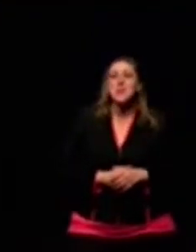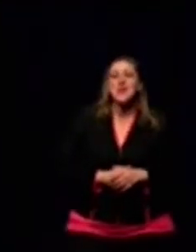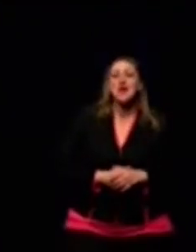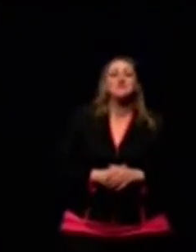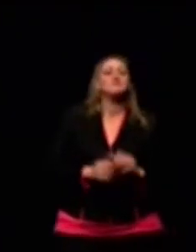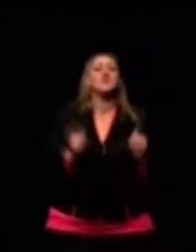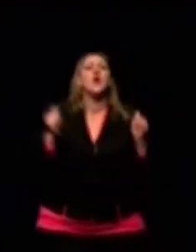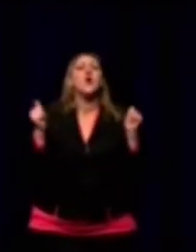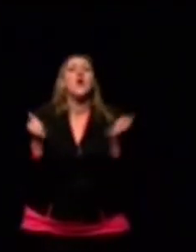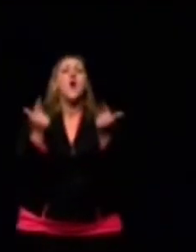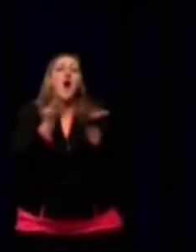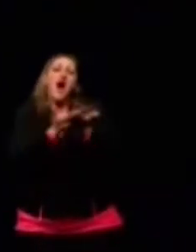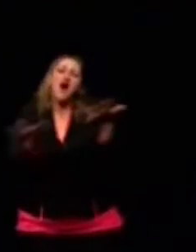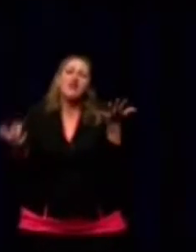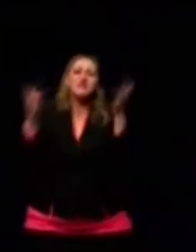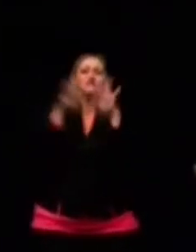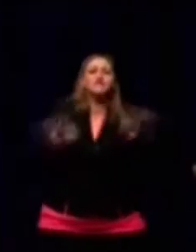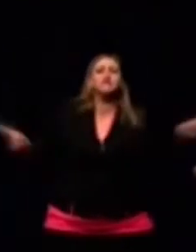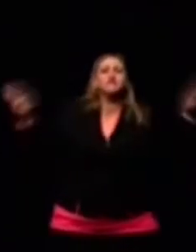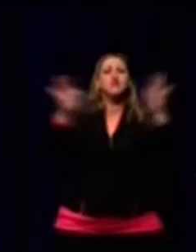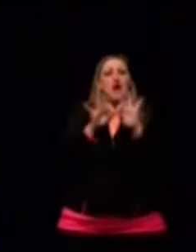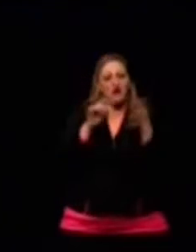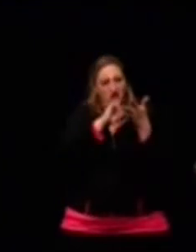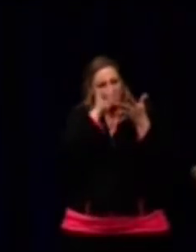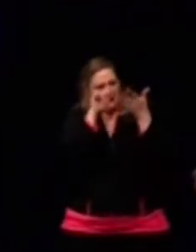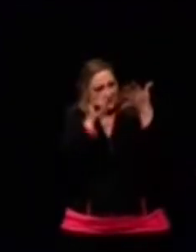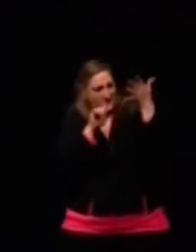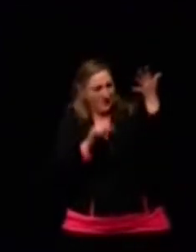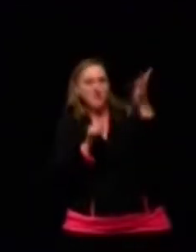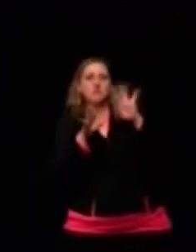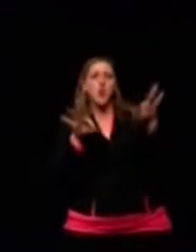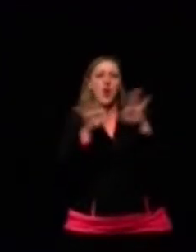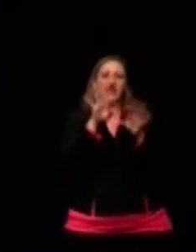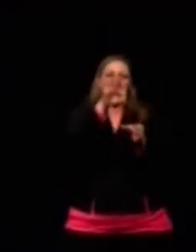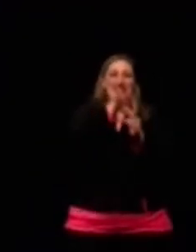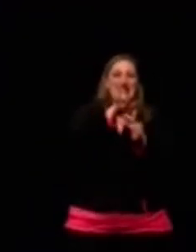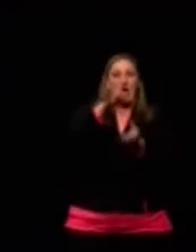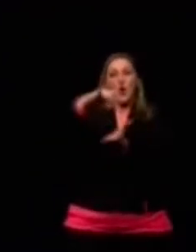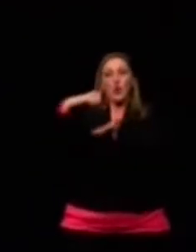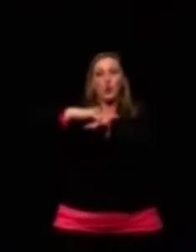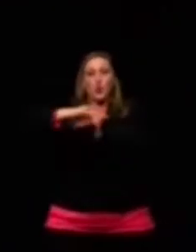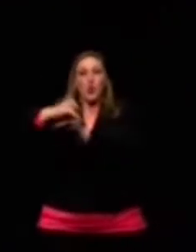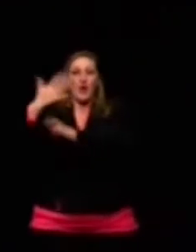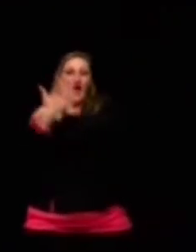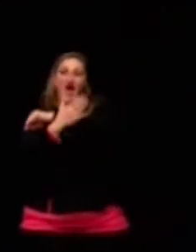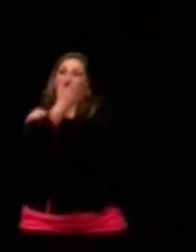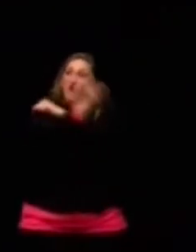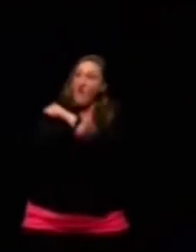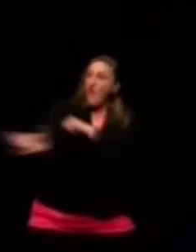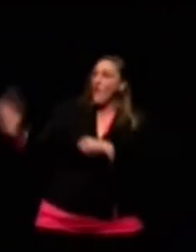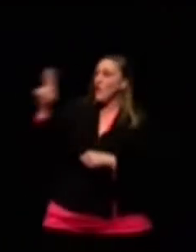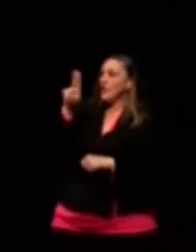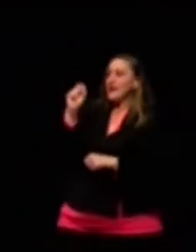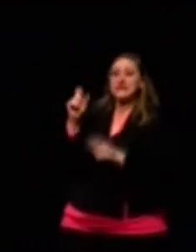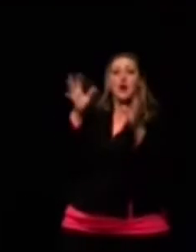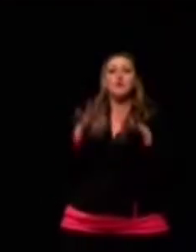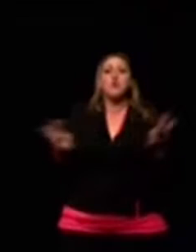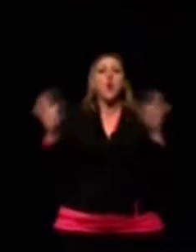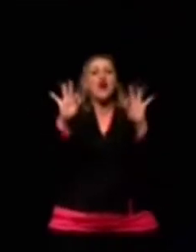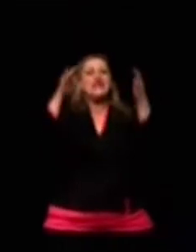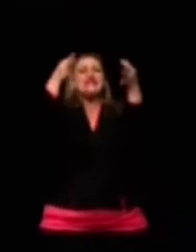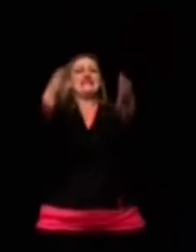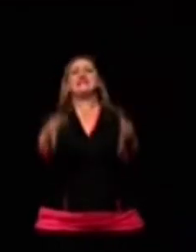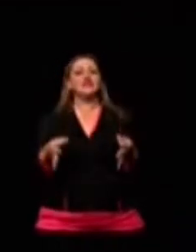all this and more is at stake in this election, isn't it? New York and the country has an important choice to make